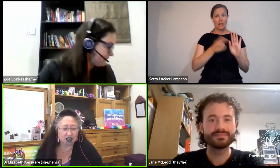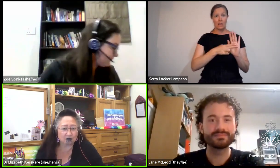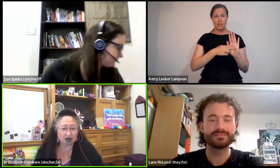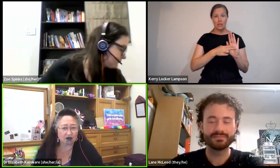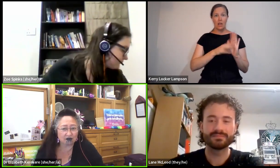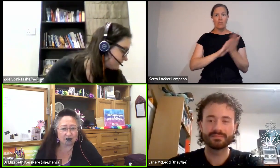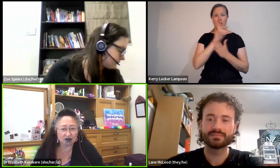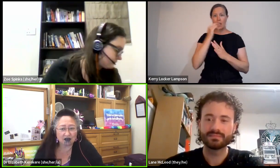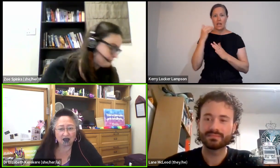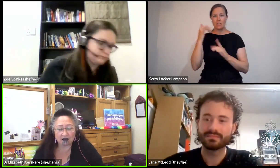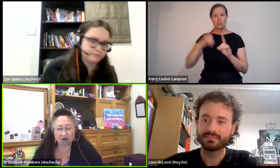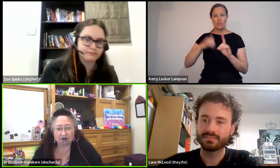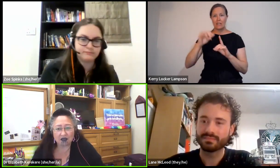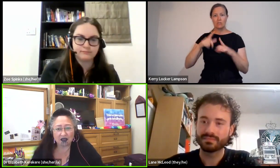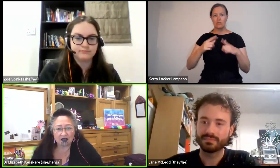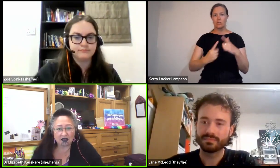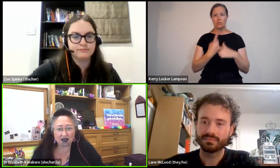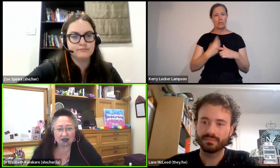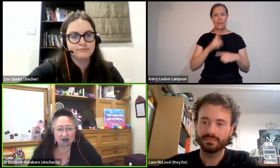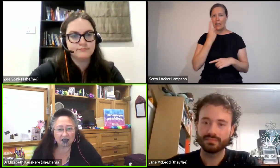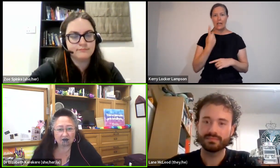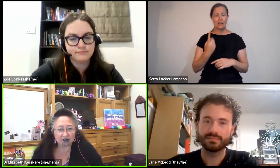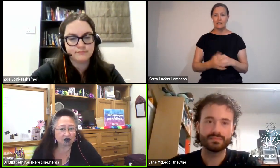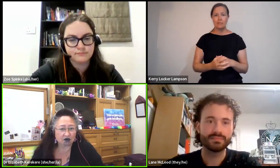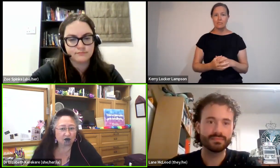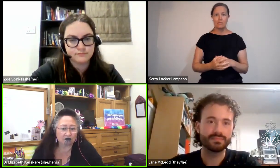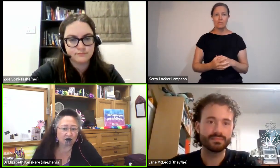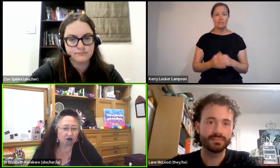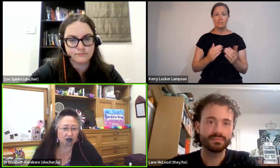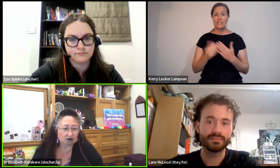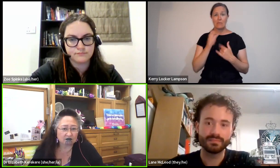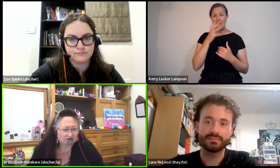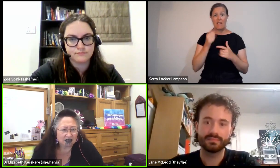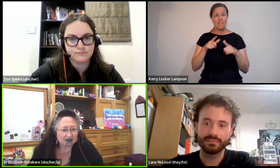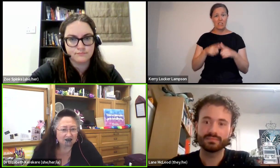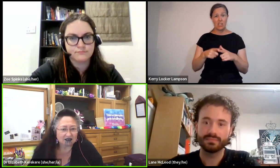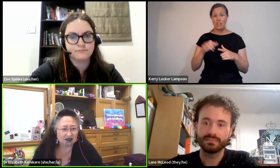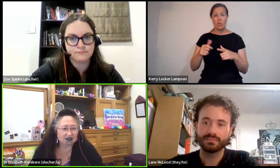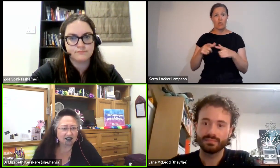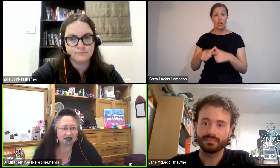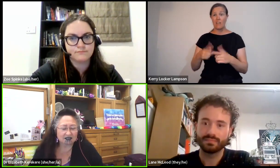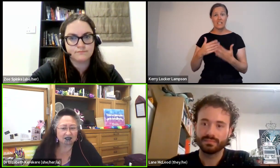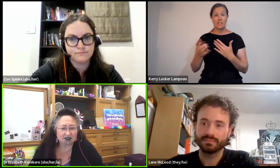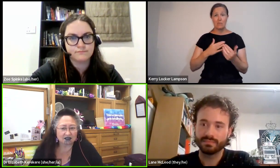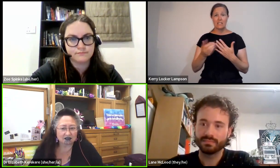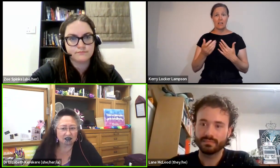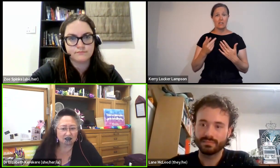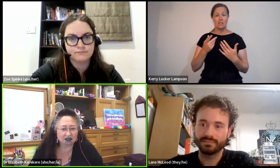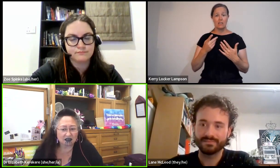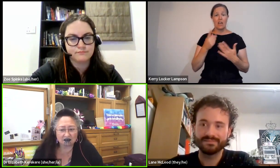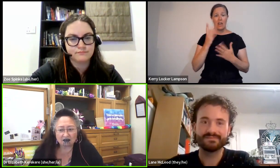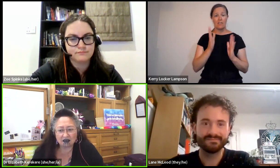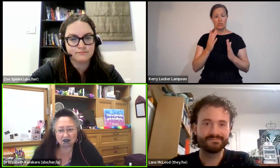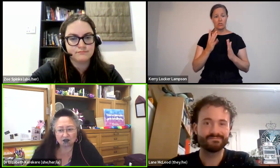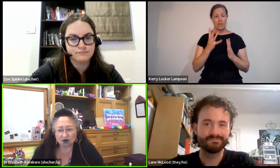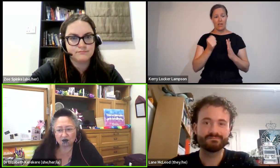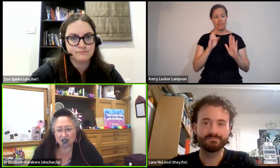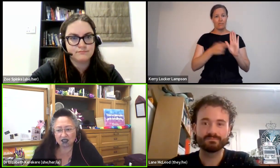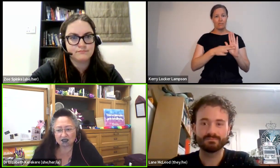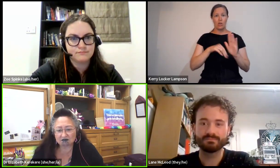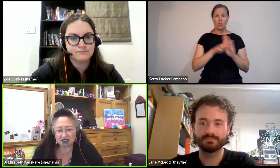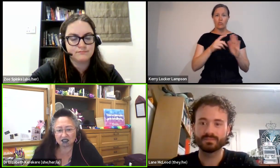stop, for anybody who has a vagina or a vulva. and that's just insane.